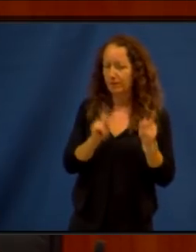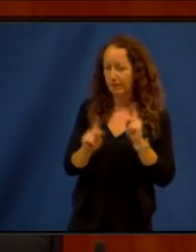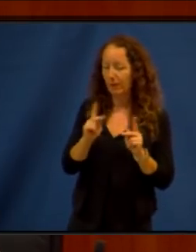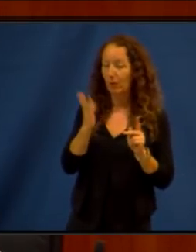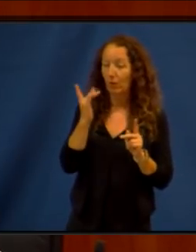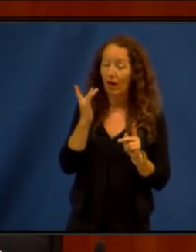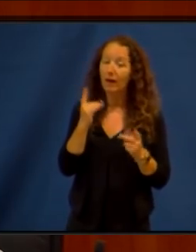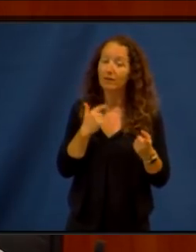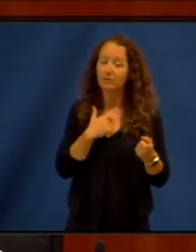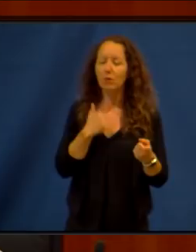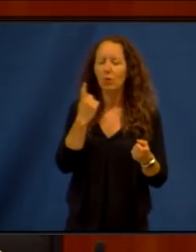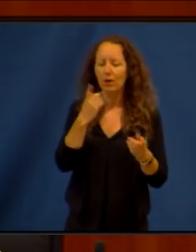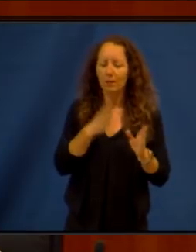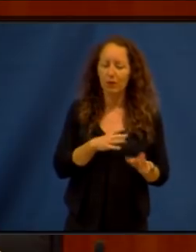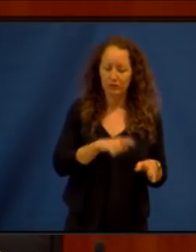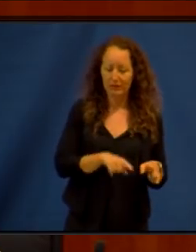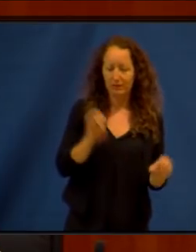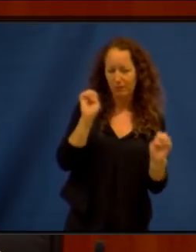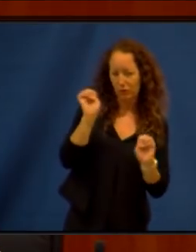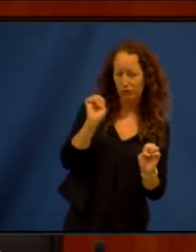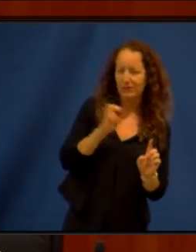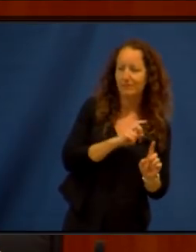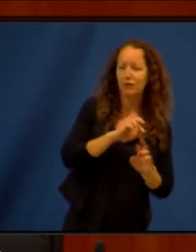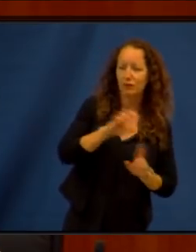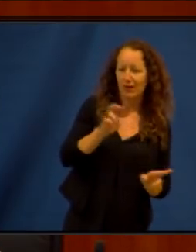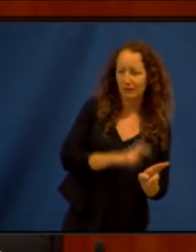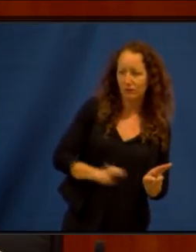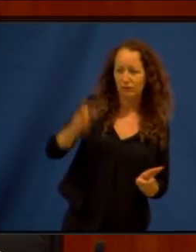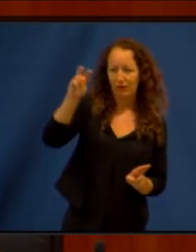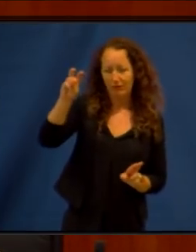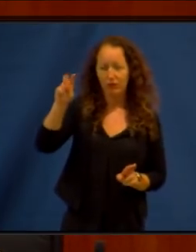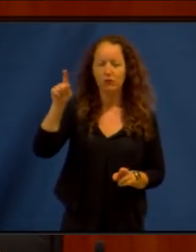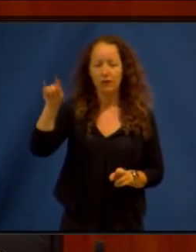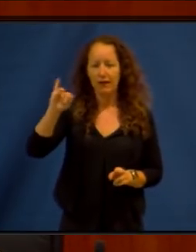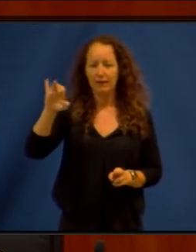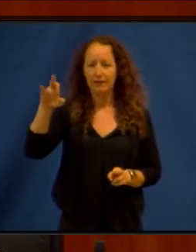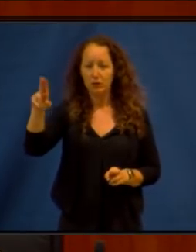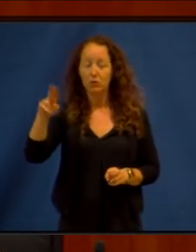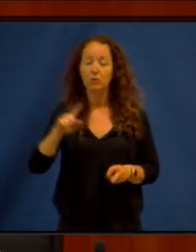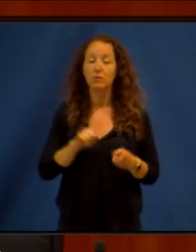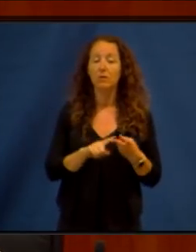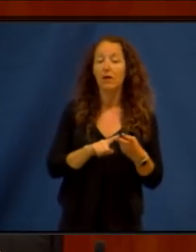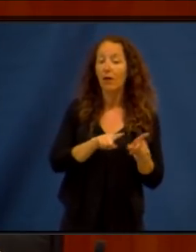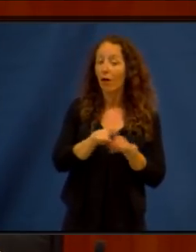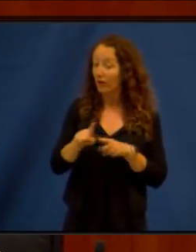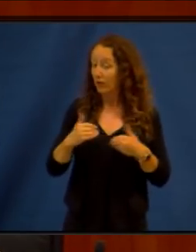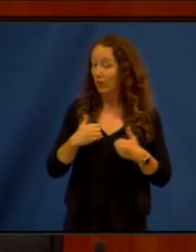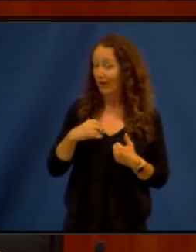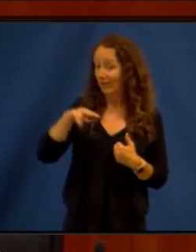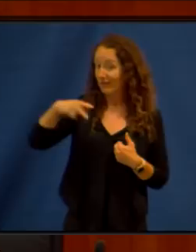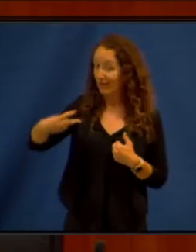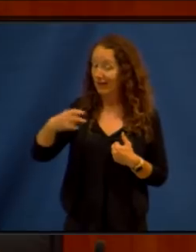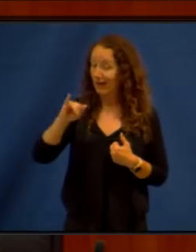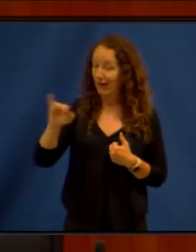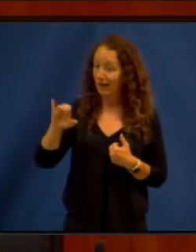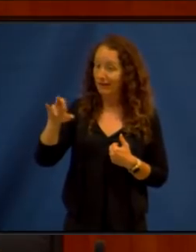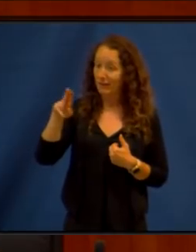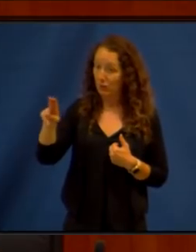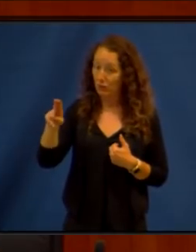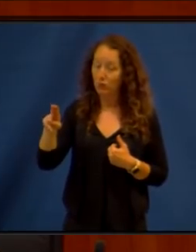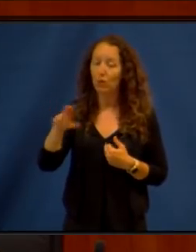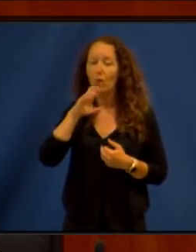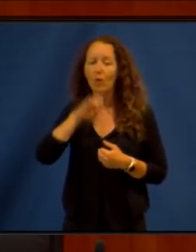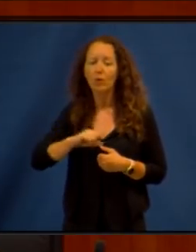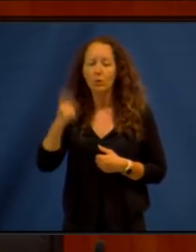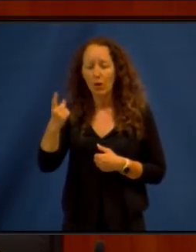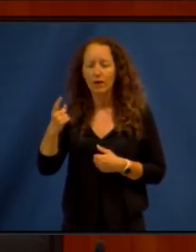there. We also have a 12-bed ICU called ICU West. That was the former ICU before we built the new one,